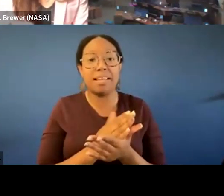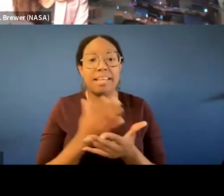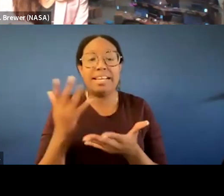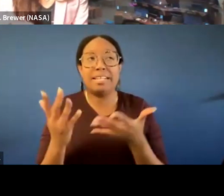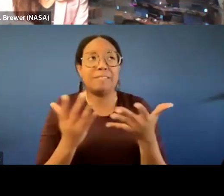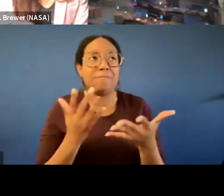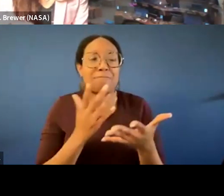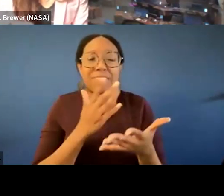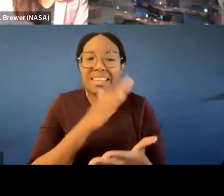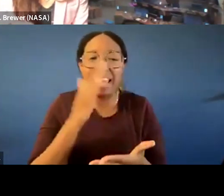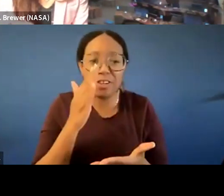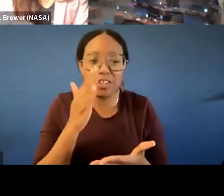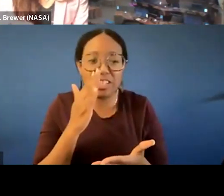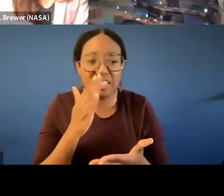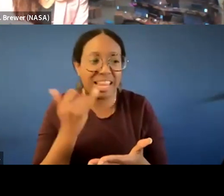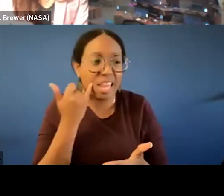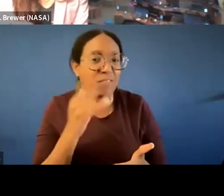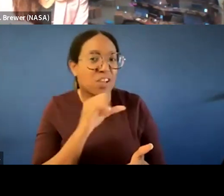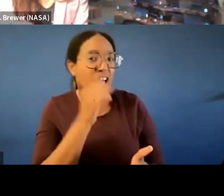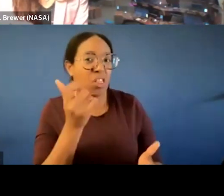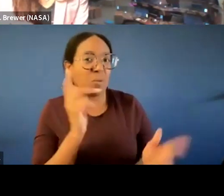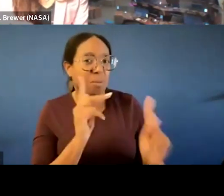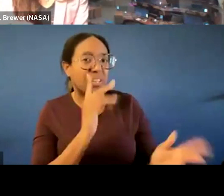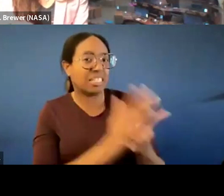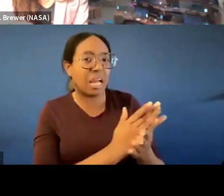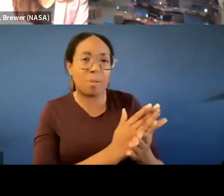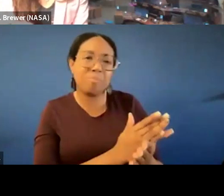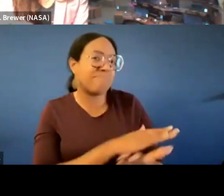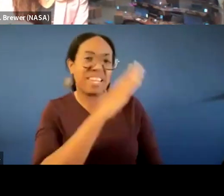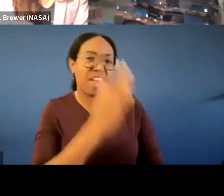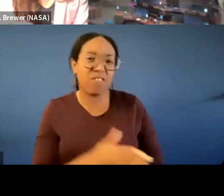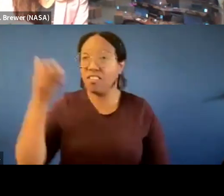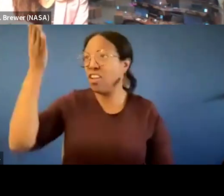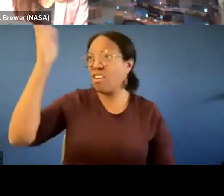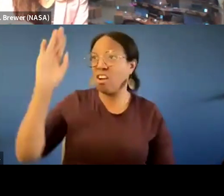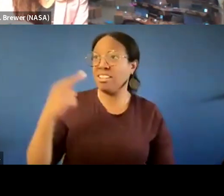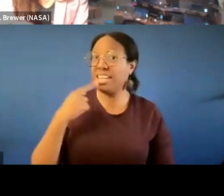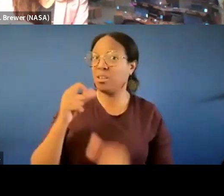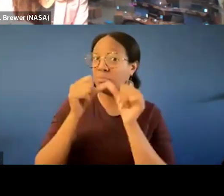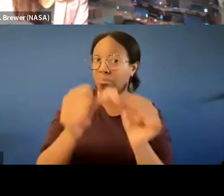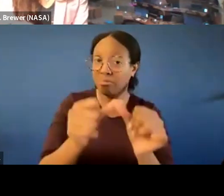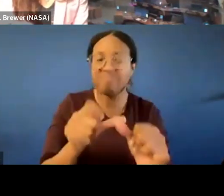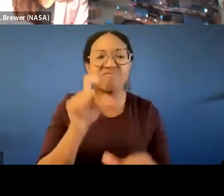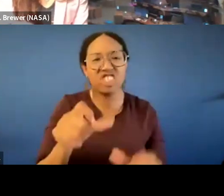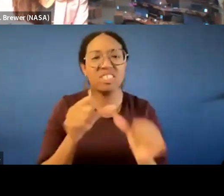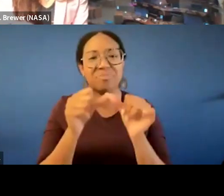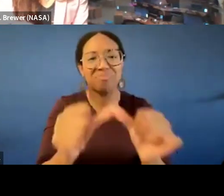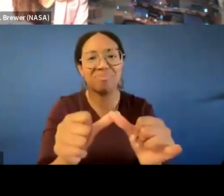to anyone or anything except God. That's my advice. Hey, Tracy. Nicole.